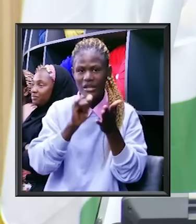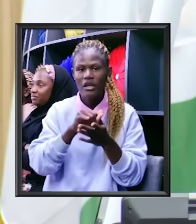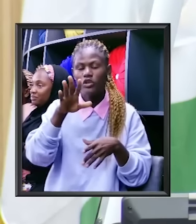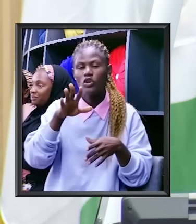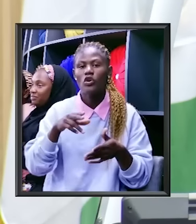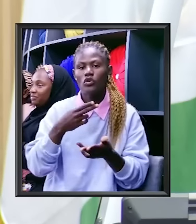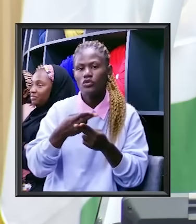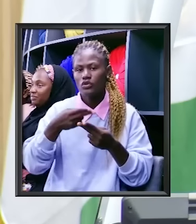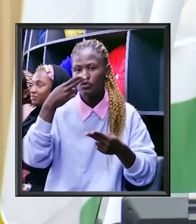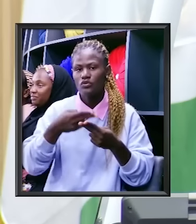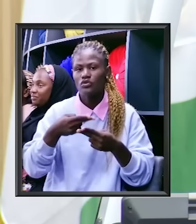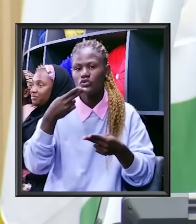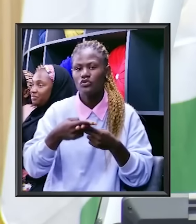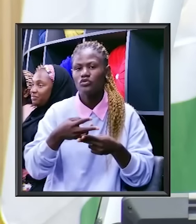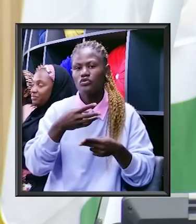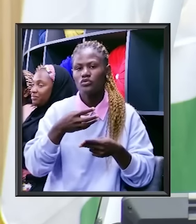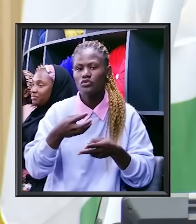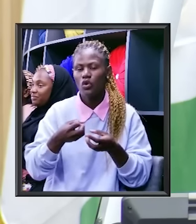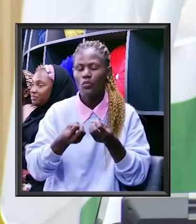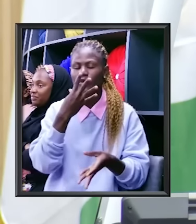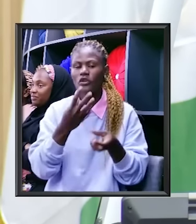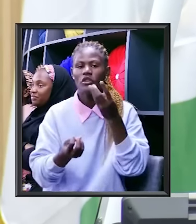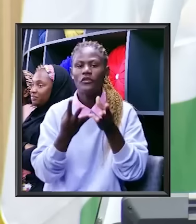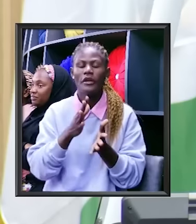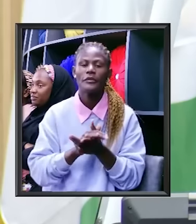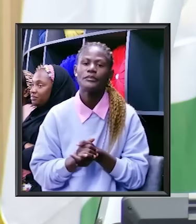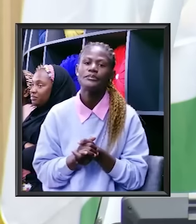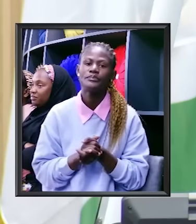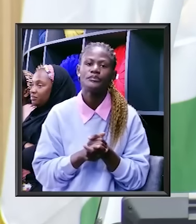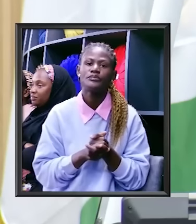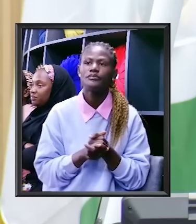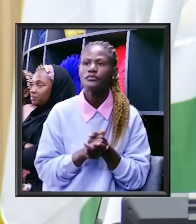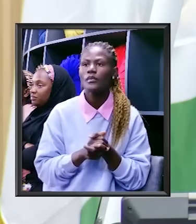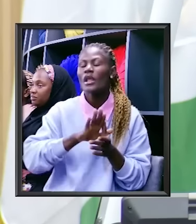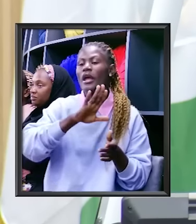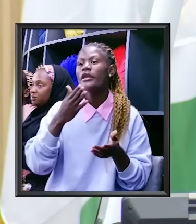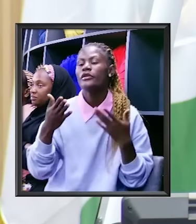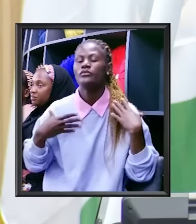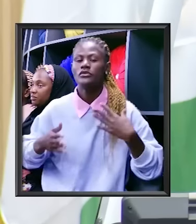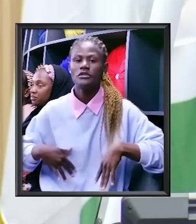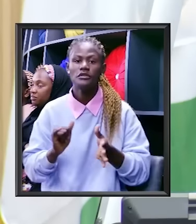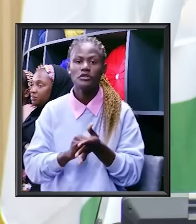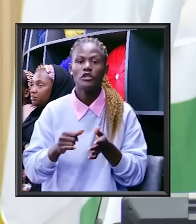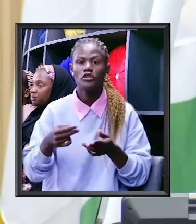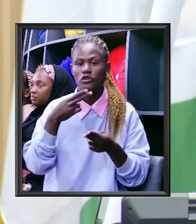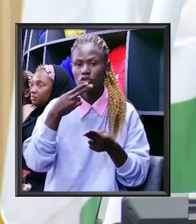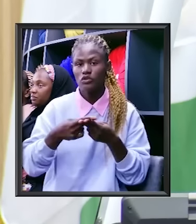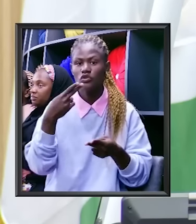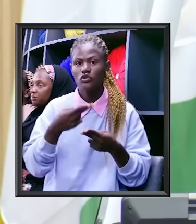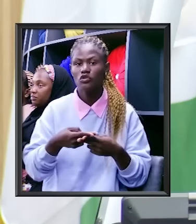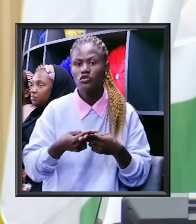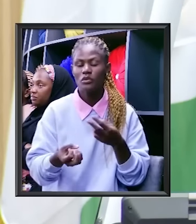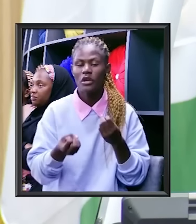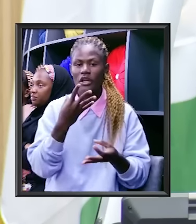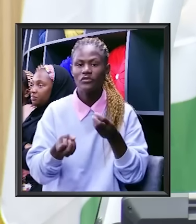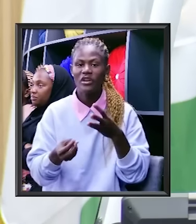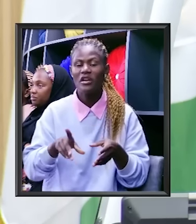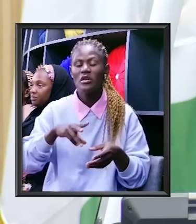where we say money don't hard to get. Any person where in soup born now, even if you go pay